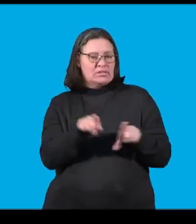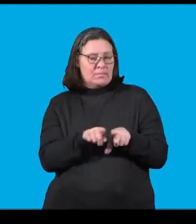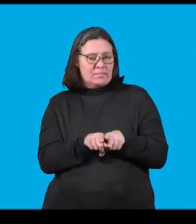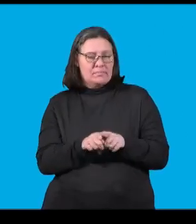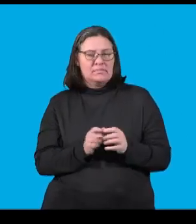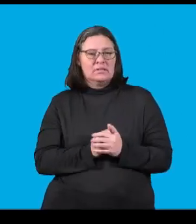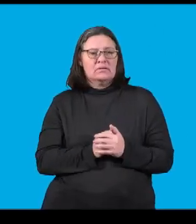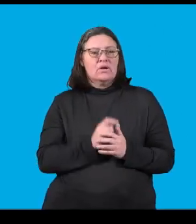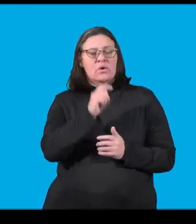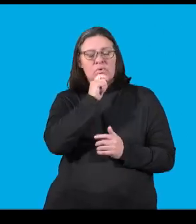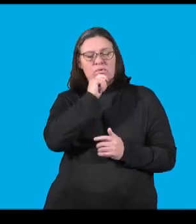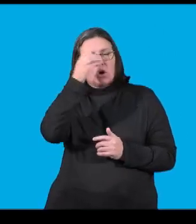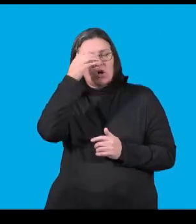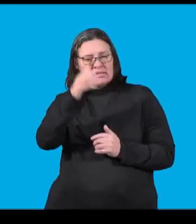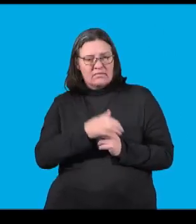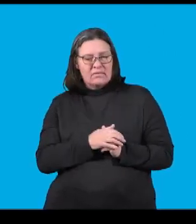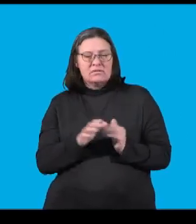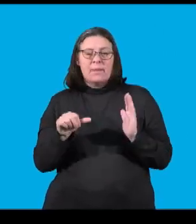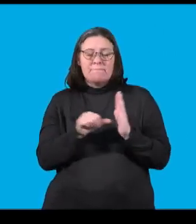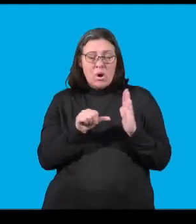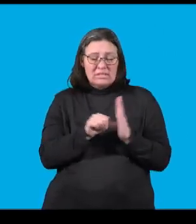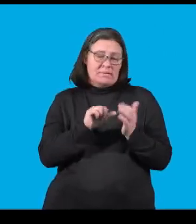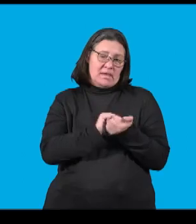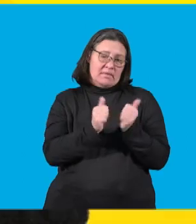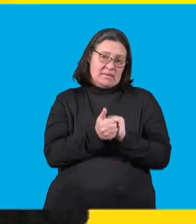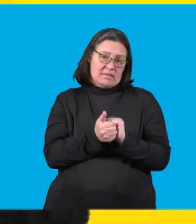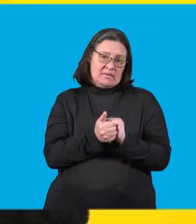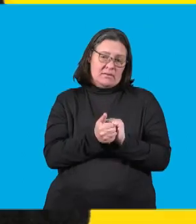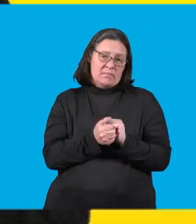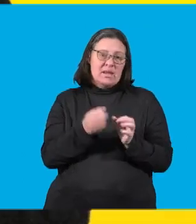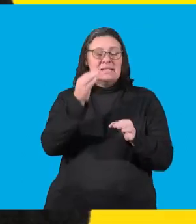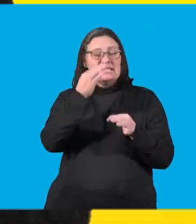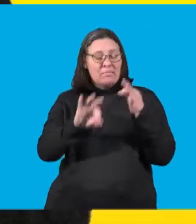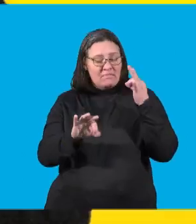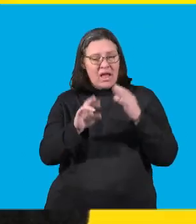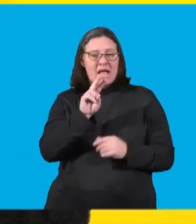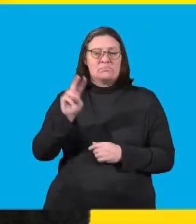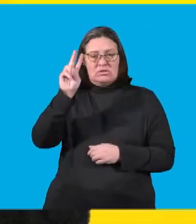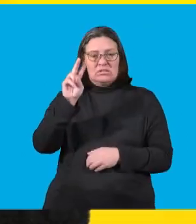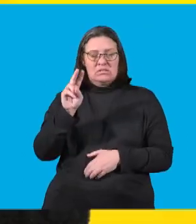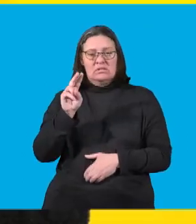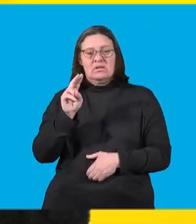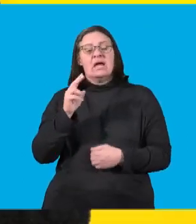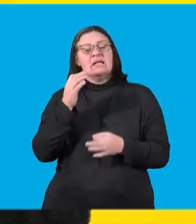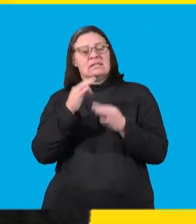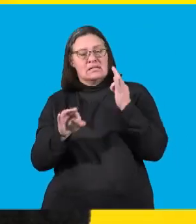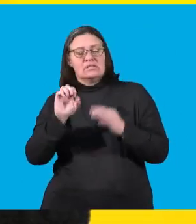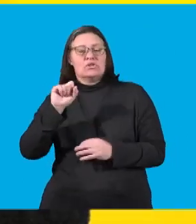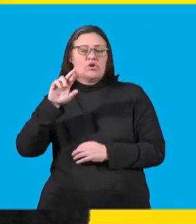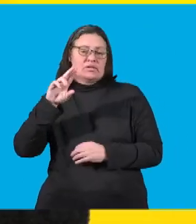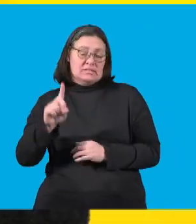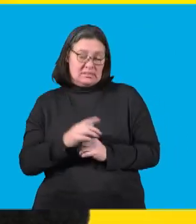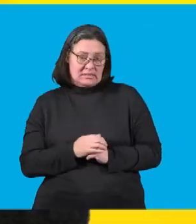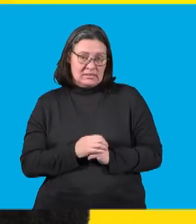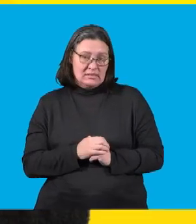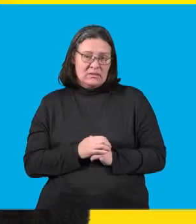question, and it's using a concept that's critical in maths, and that's simplifying exponents and simplifying